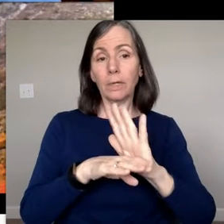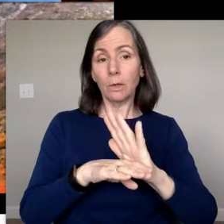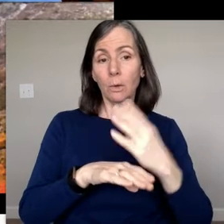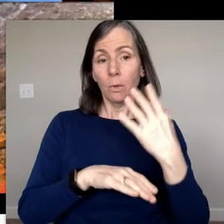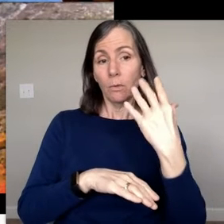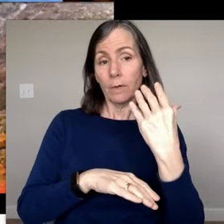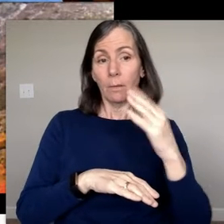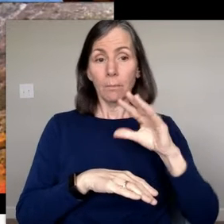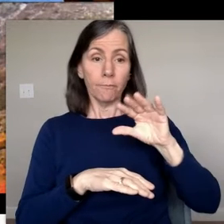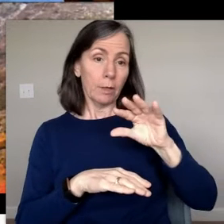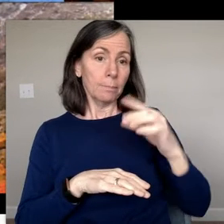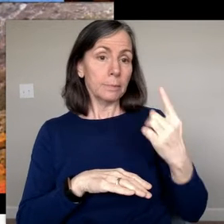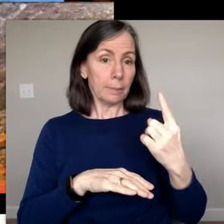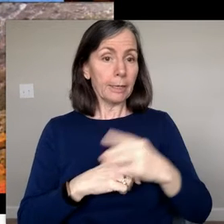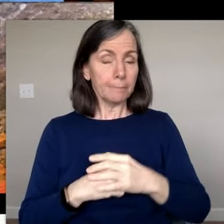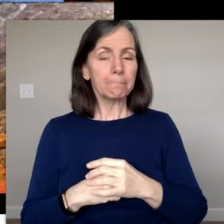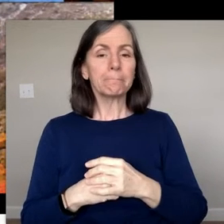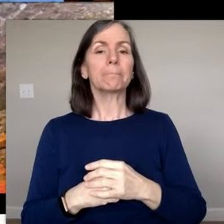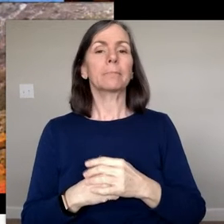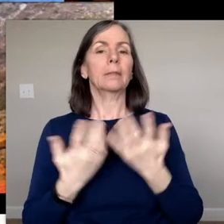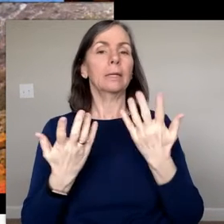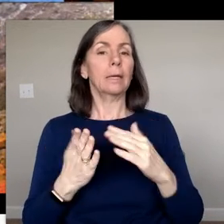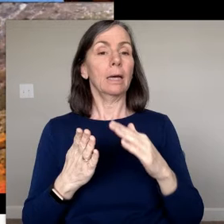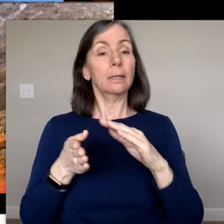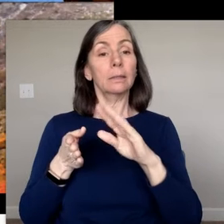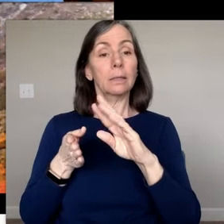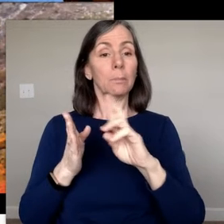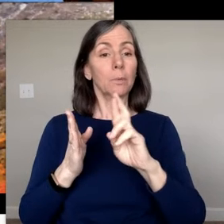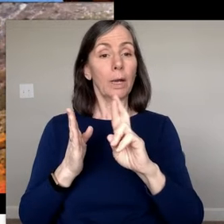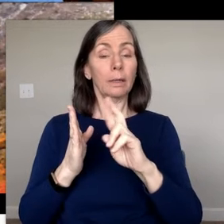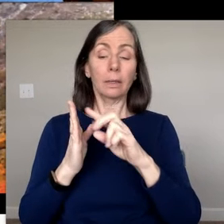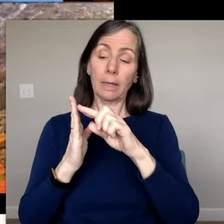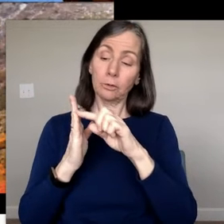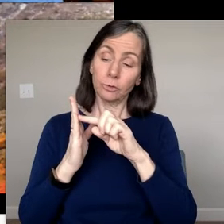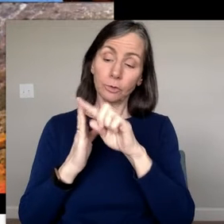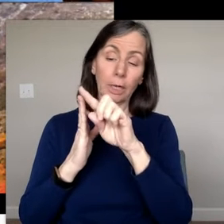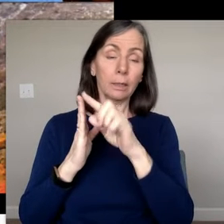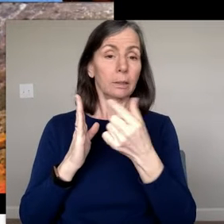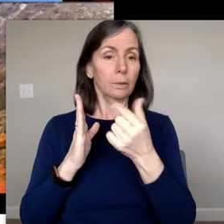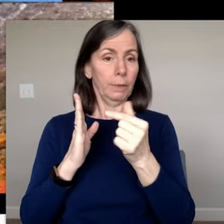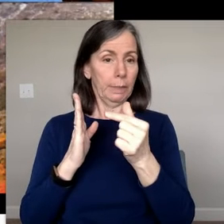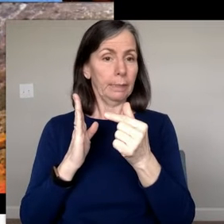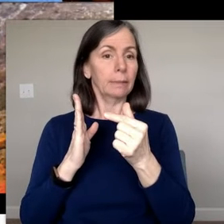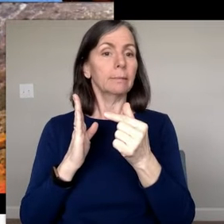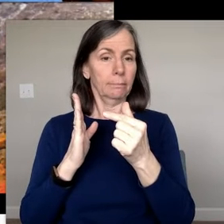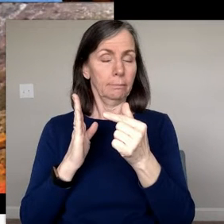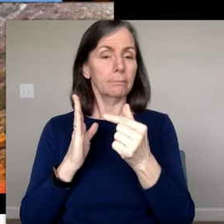When we're done, you're going to click the top right button that looks like a green check mark.